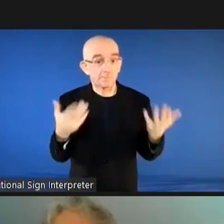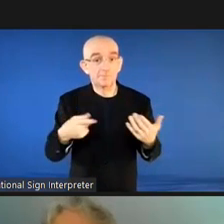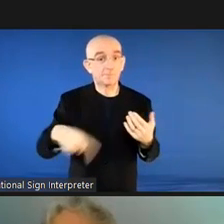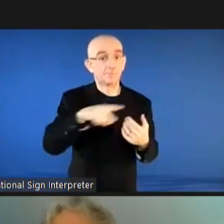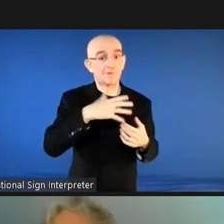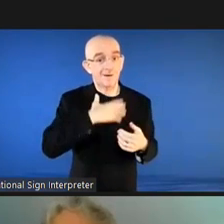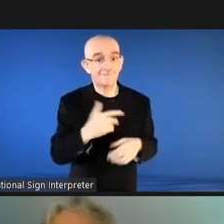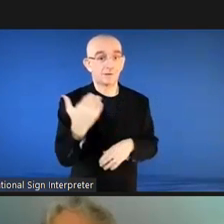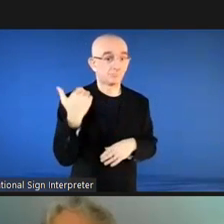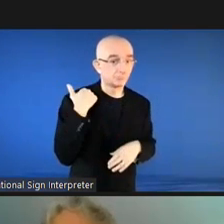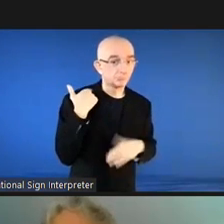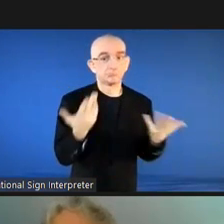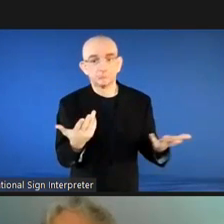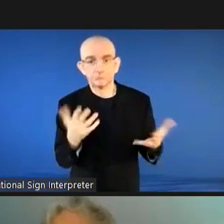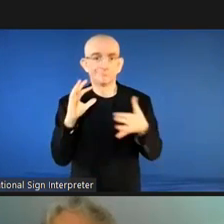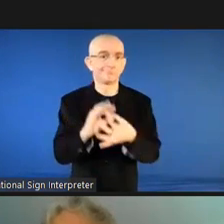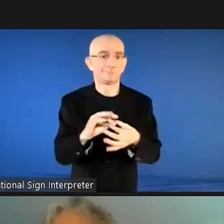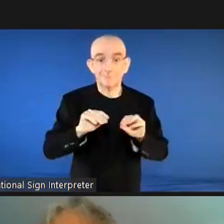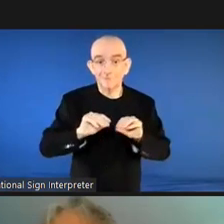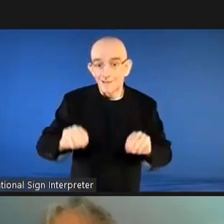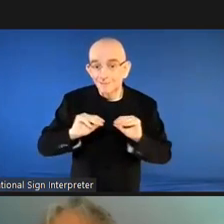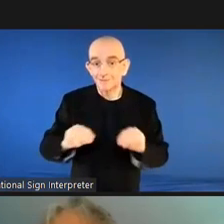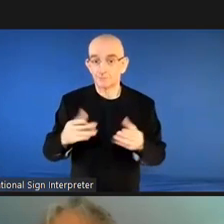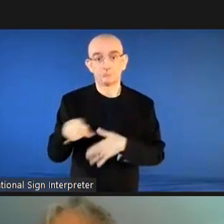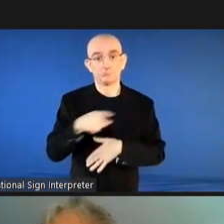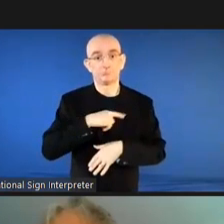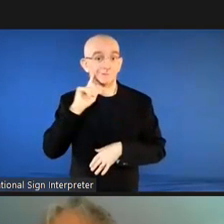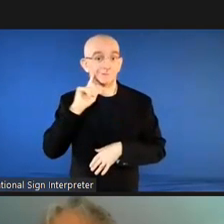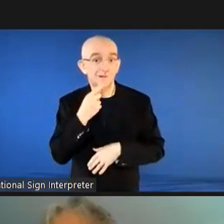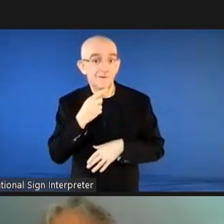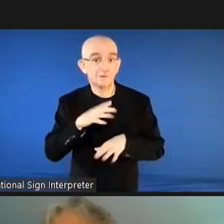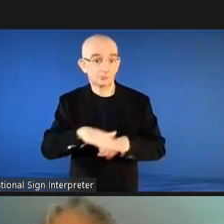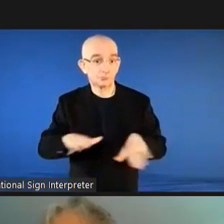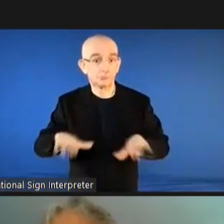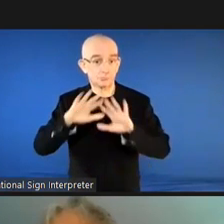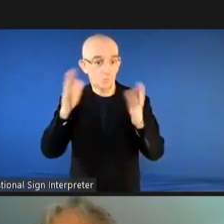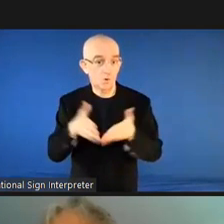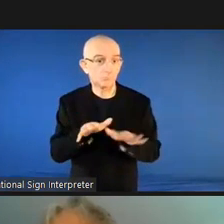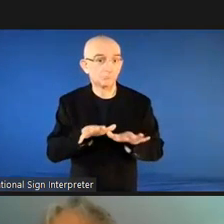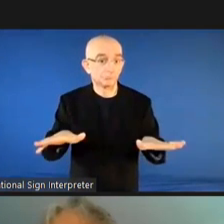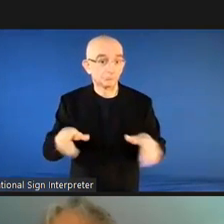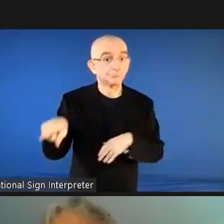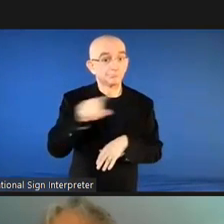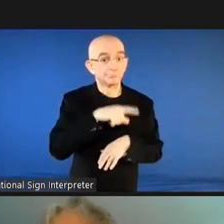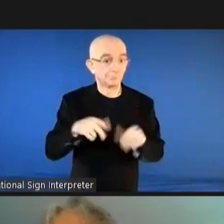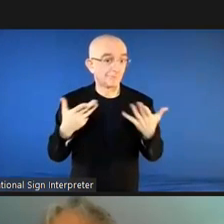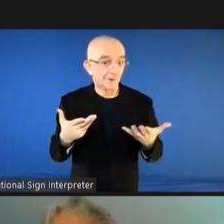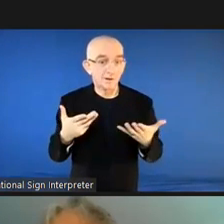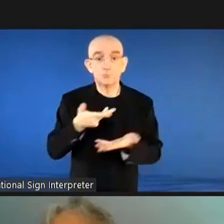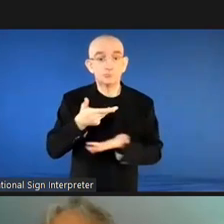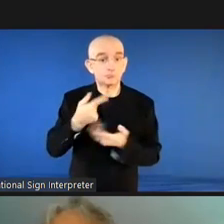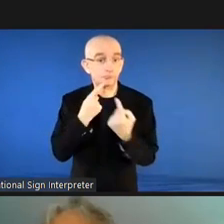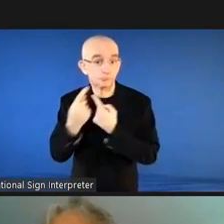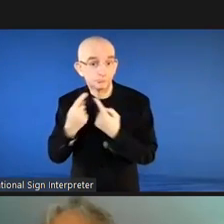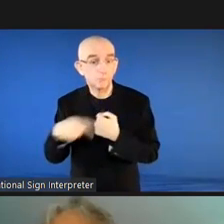Worldwide has, or about any consultancy work that we could do get in touch and we can start a conversation. So thank you